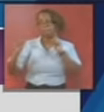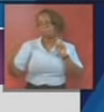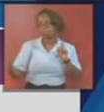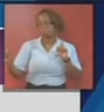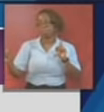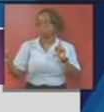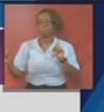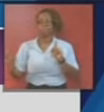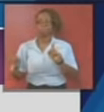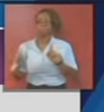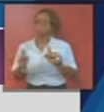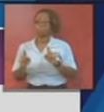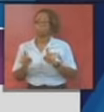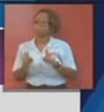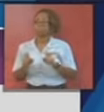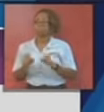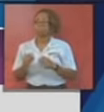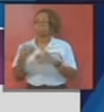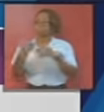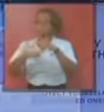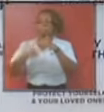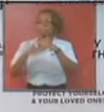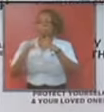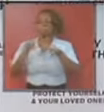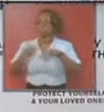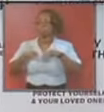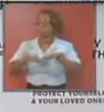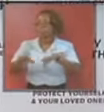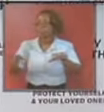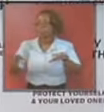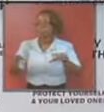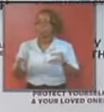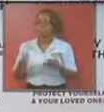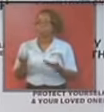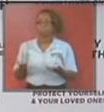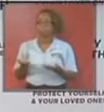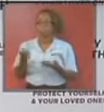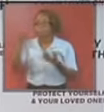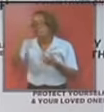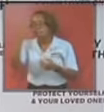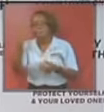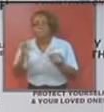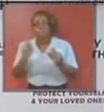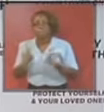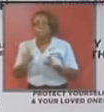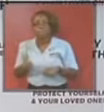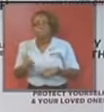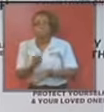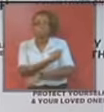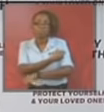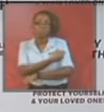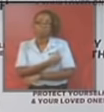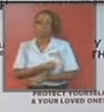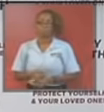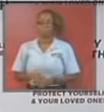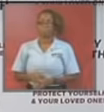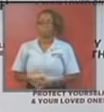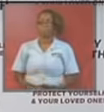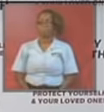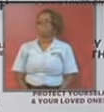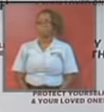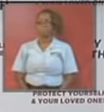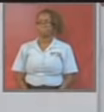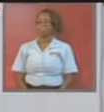from spreading? Dr. Heinz? Okay, thank you for the question. Now, the vaccine is an